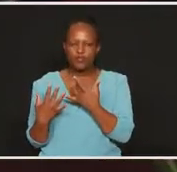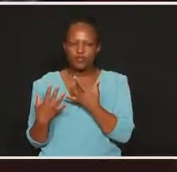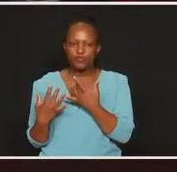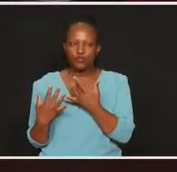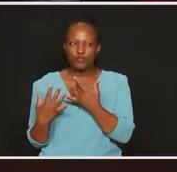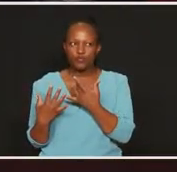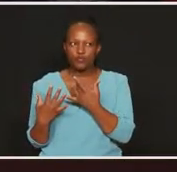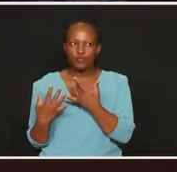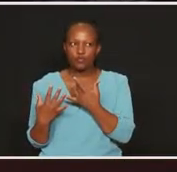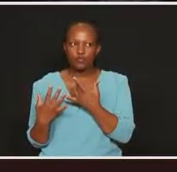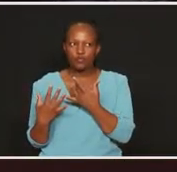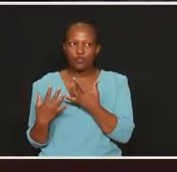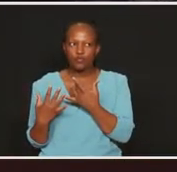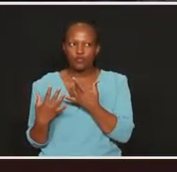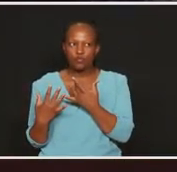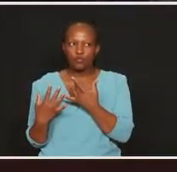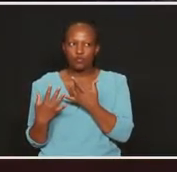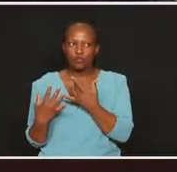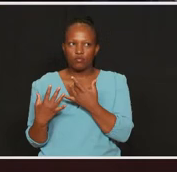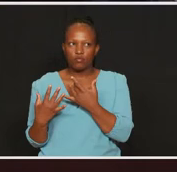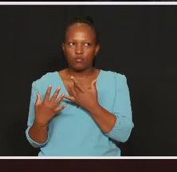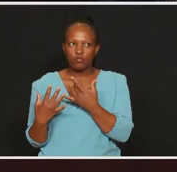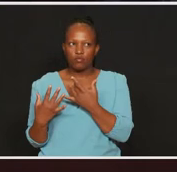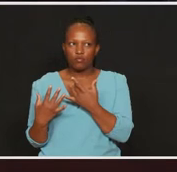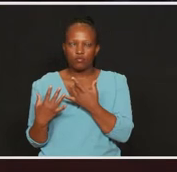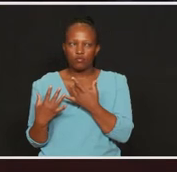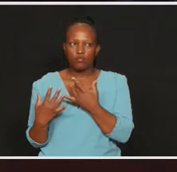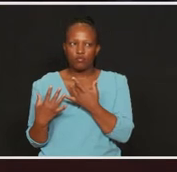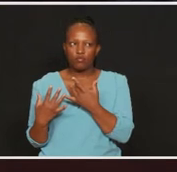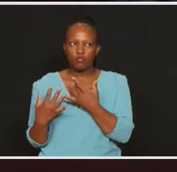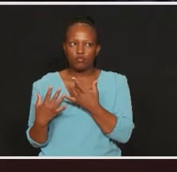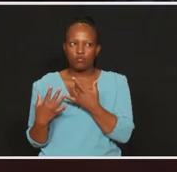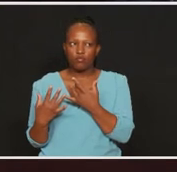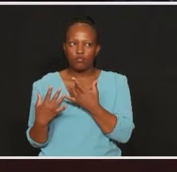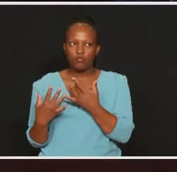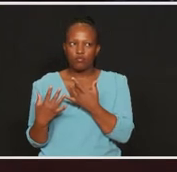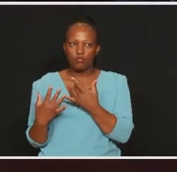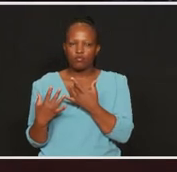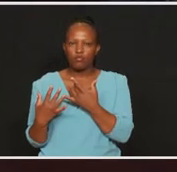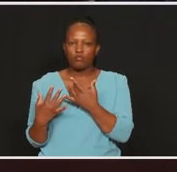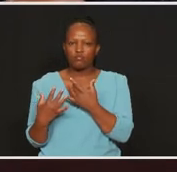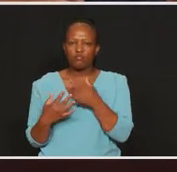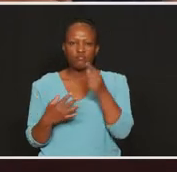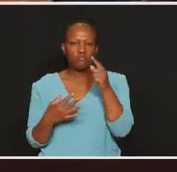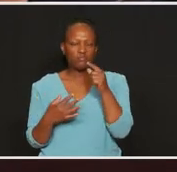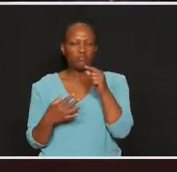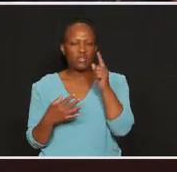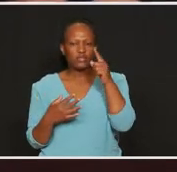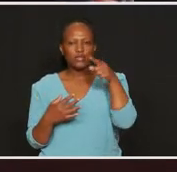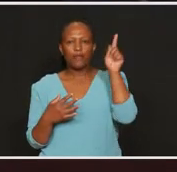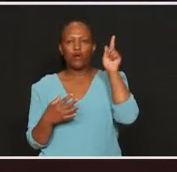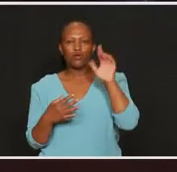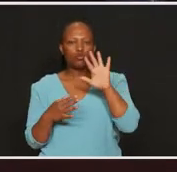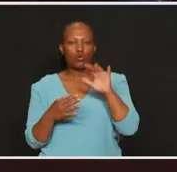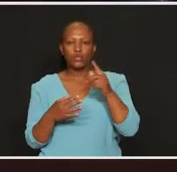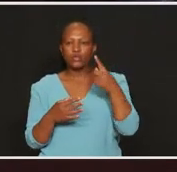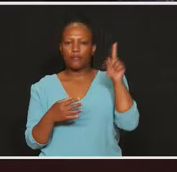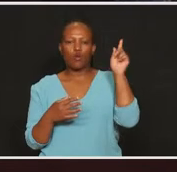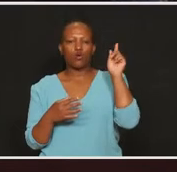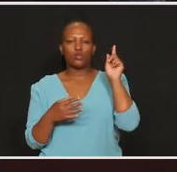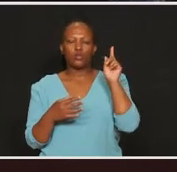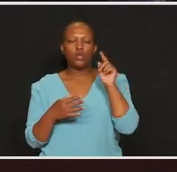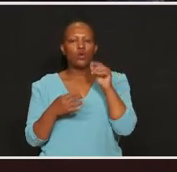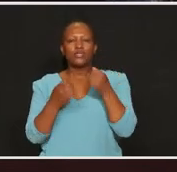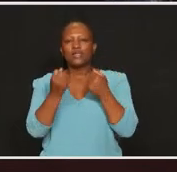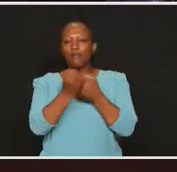you are taking on the detailed summary that you are taking support not support and partially support you are taking all